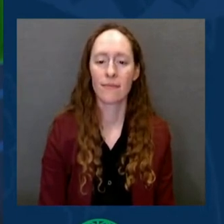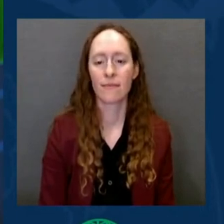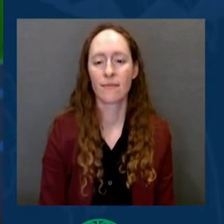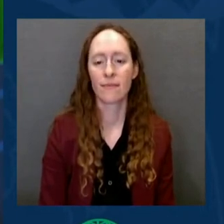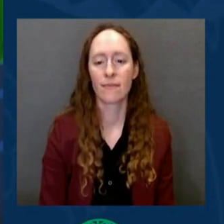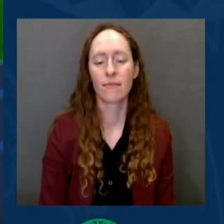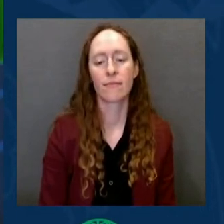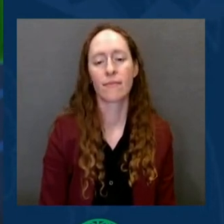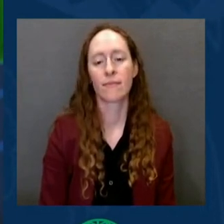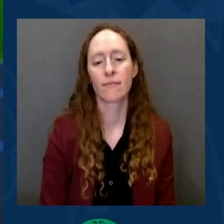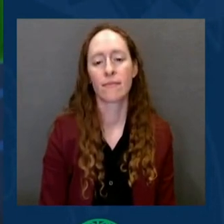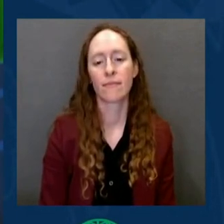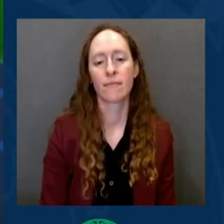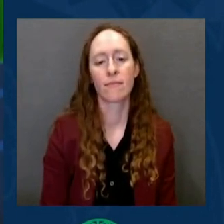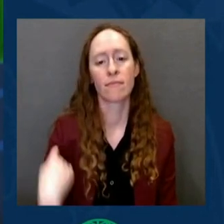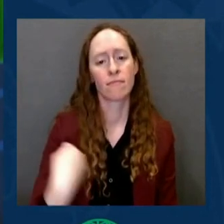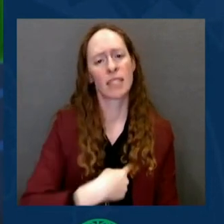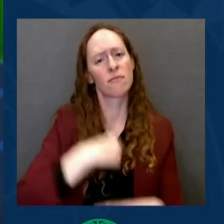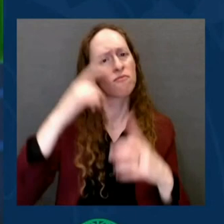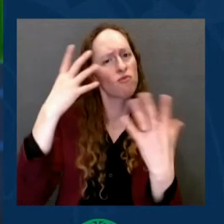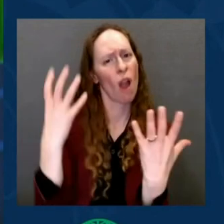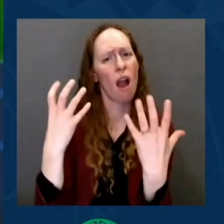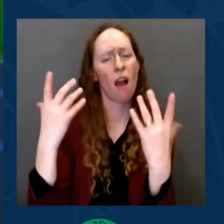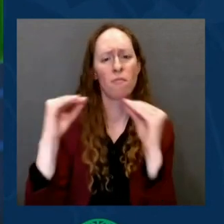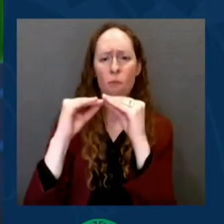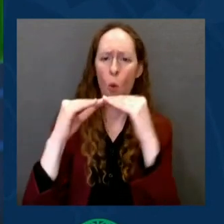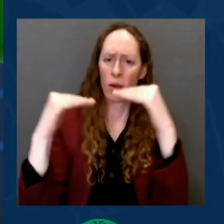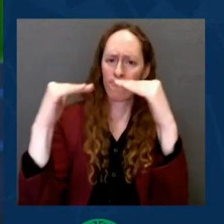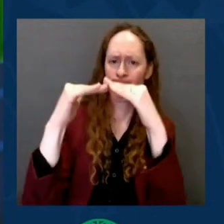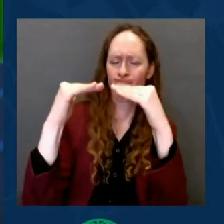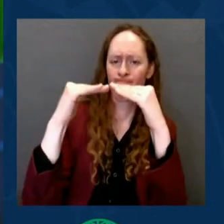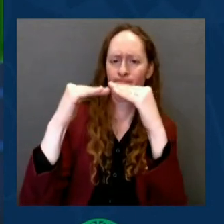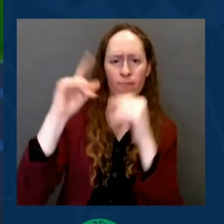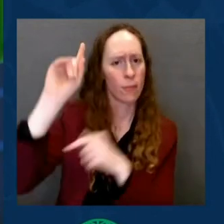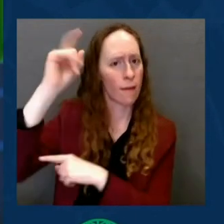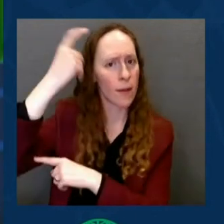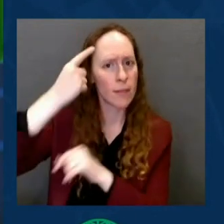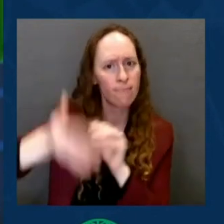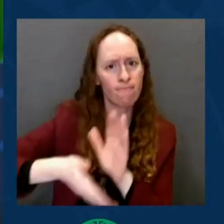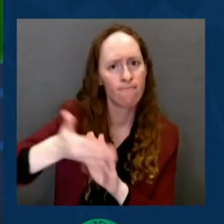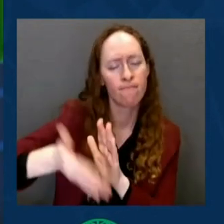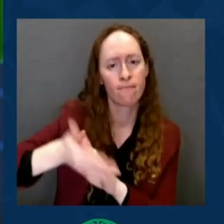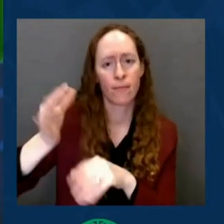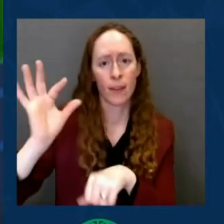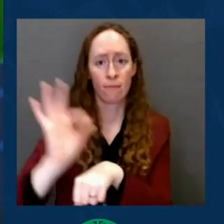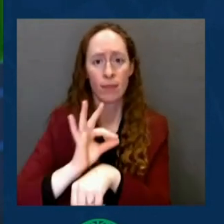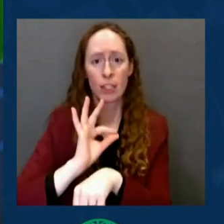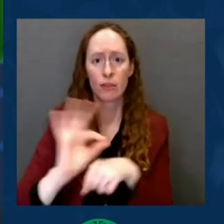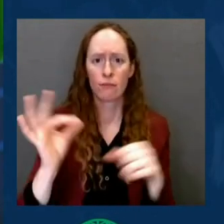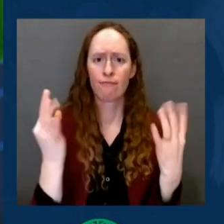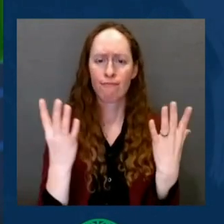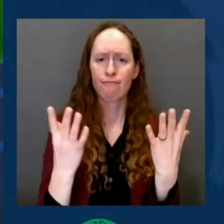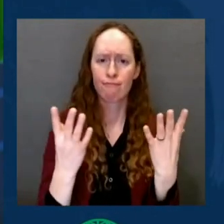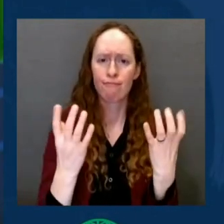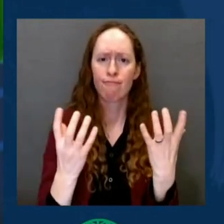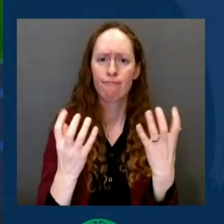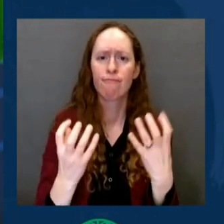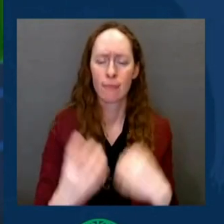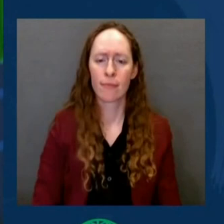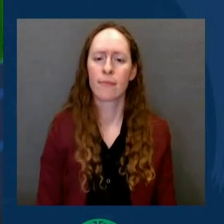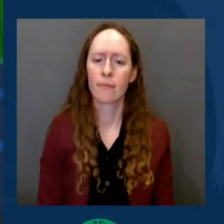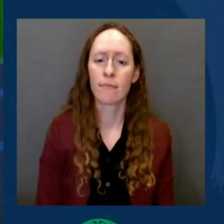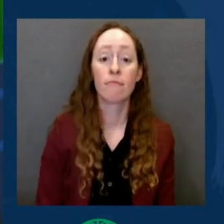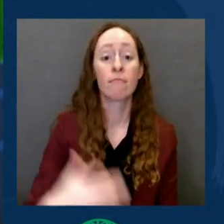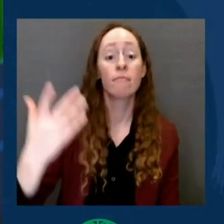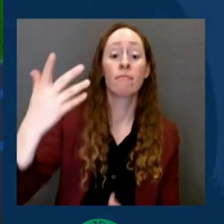of the UN Security Council and to give a seat to the African Union in the UN.